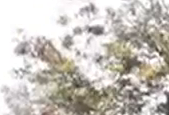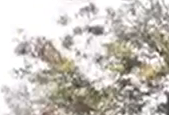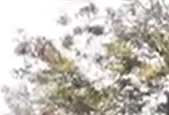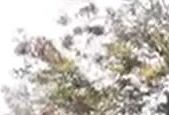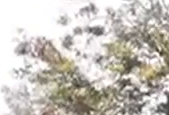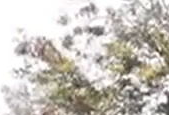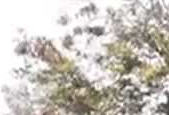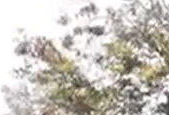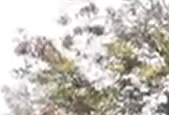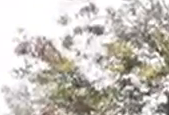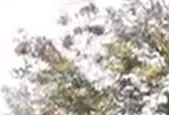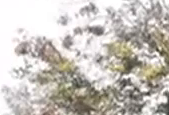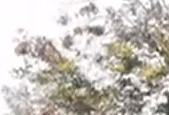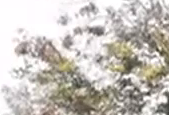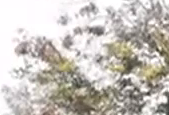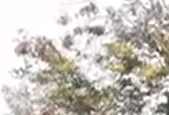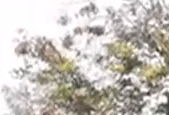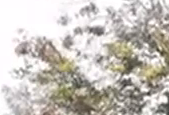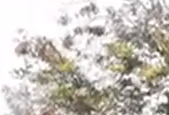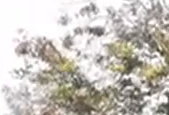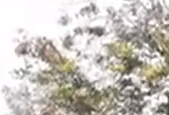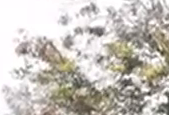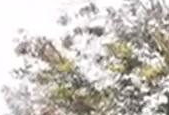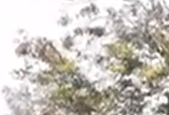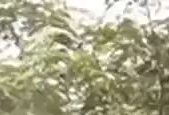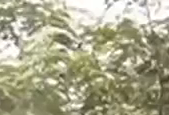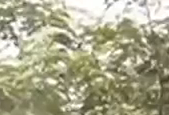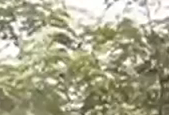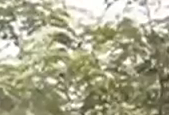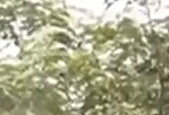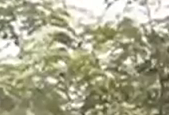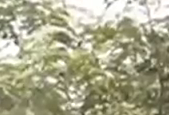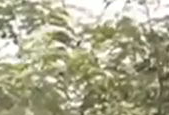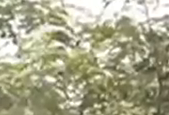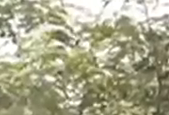from across the country. Ayub Abdikadir, Citizen TV, Nairobi.